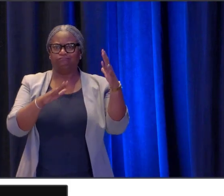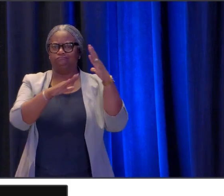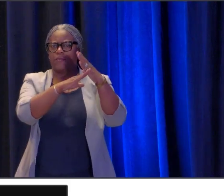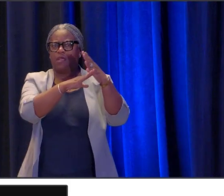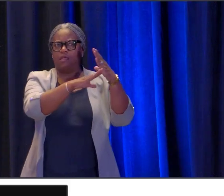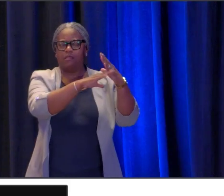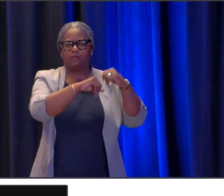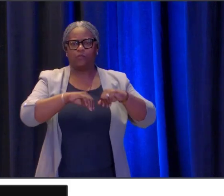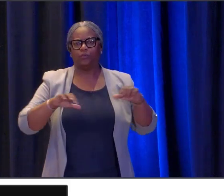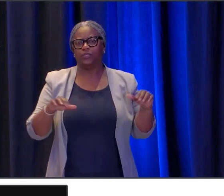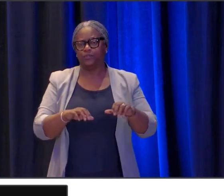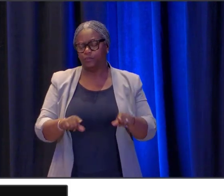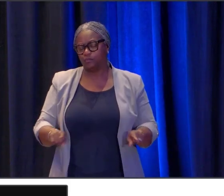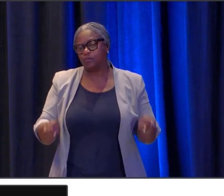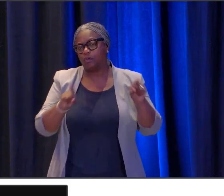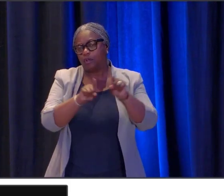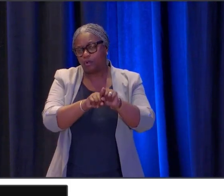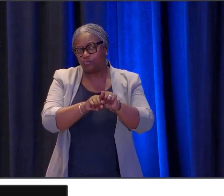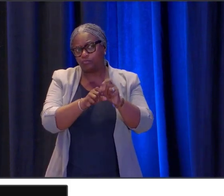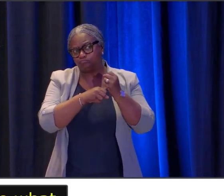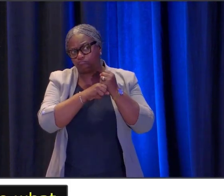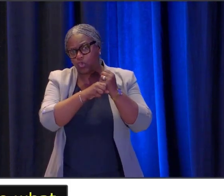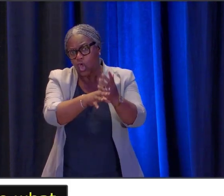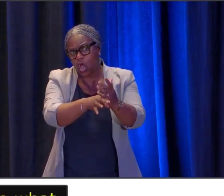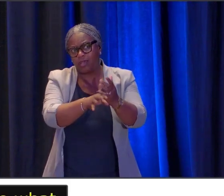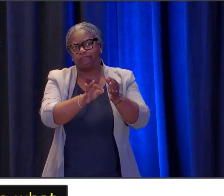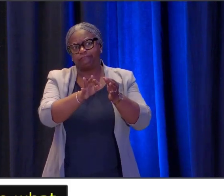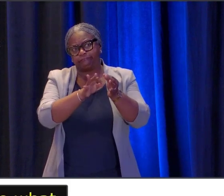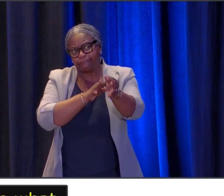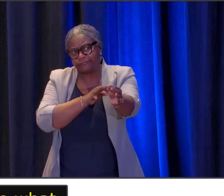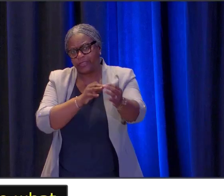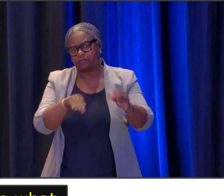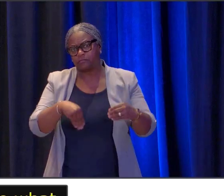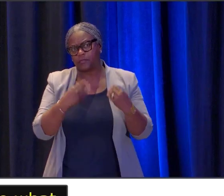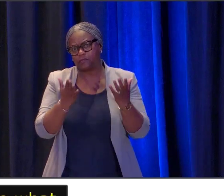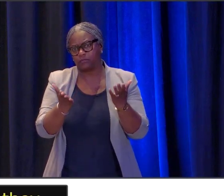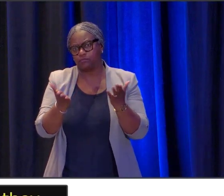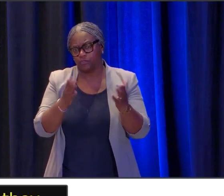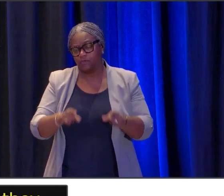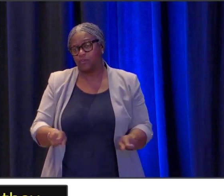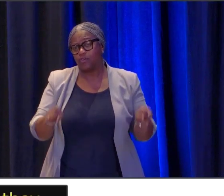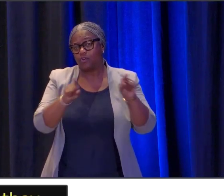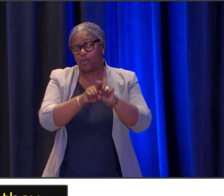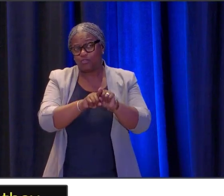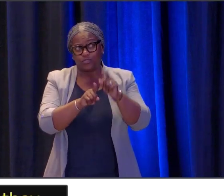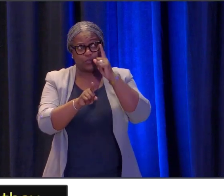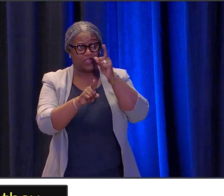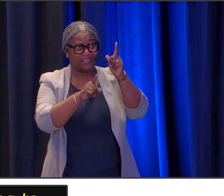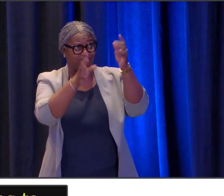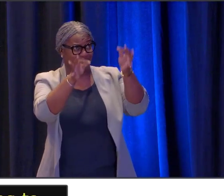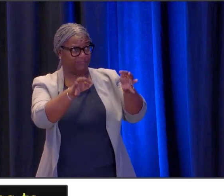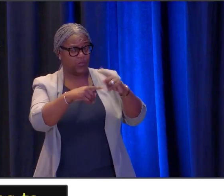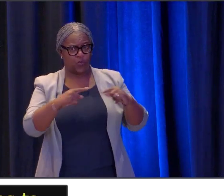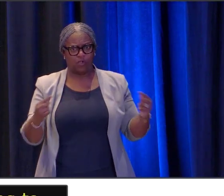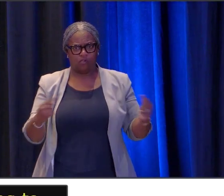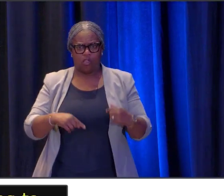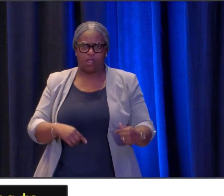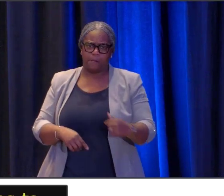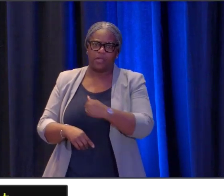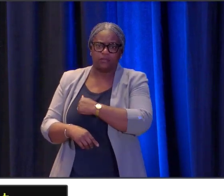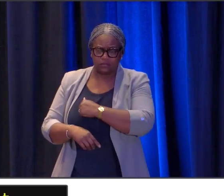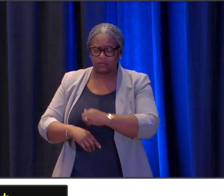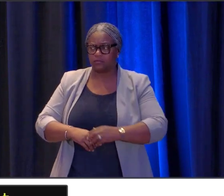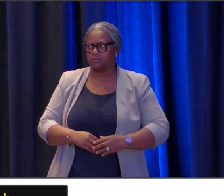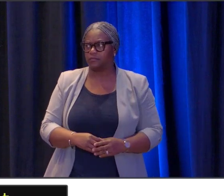and cause delays. And that, if that occurs, they will harm us. So we're trying to gear